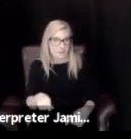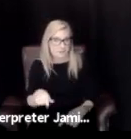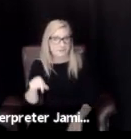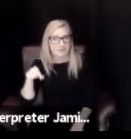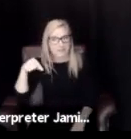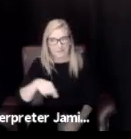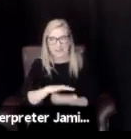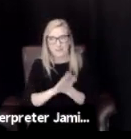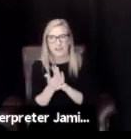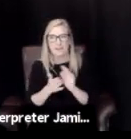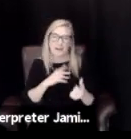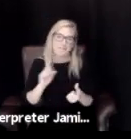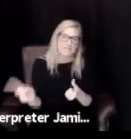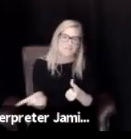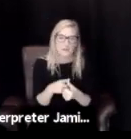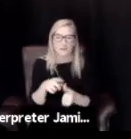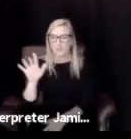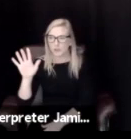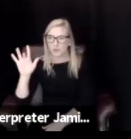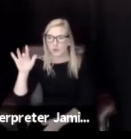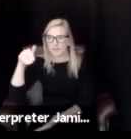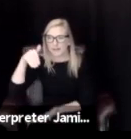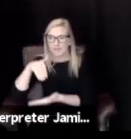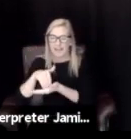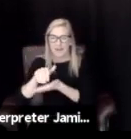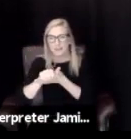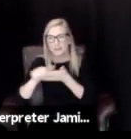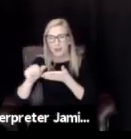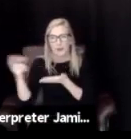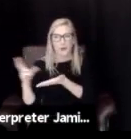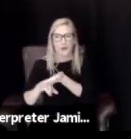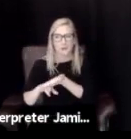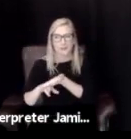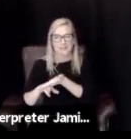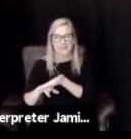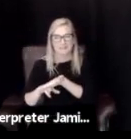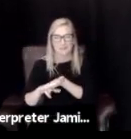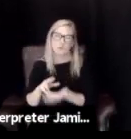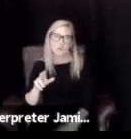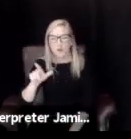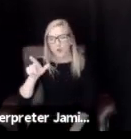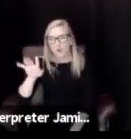first $25,000 contract. Well, it was $24,500, almost $25,000